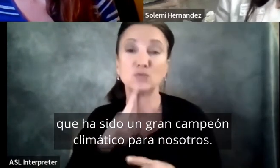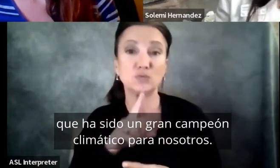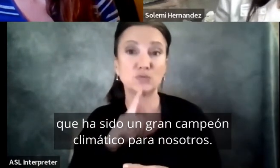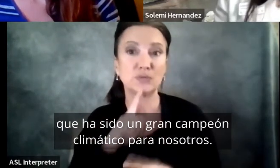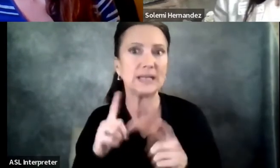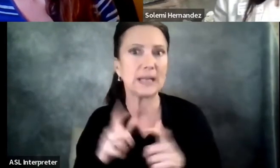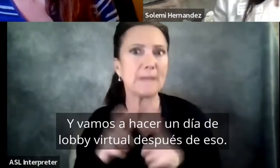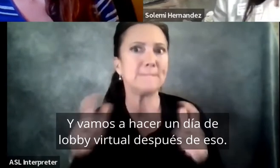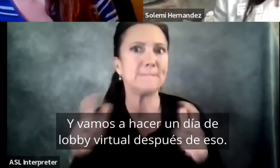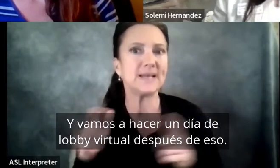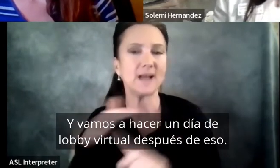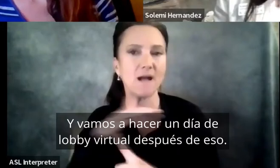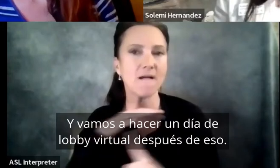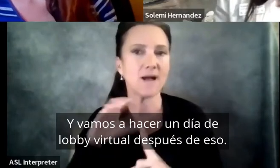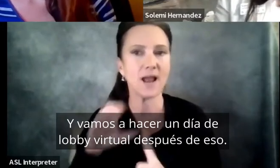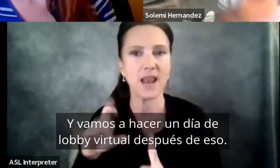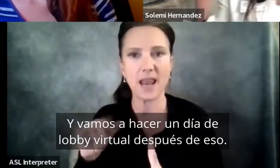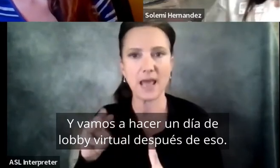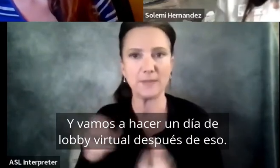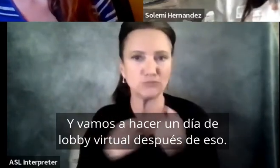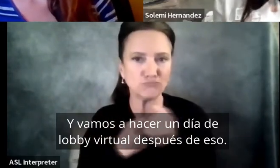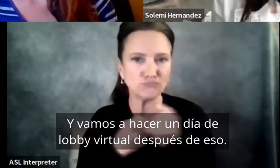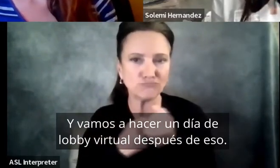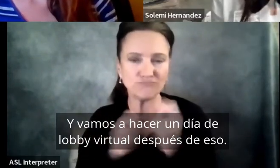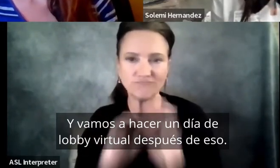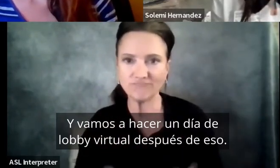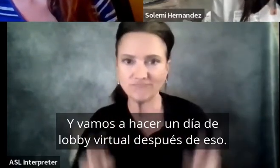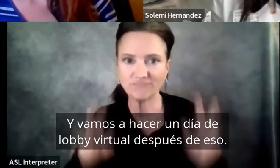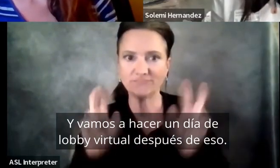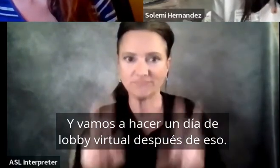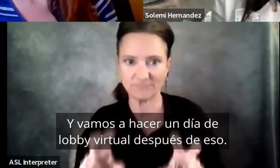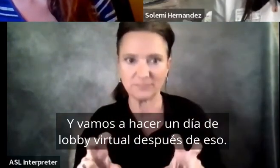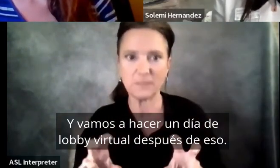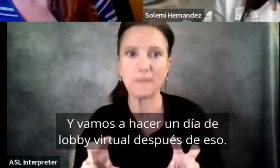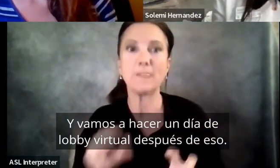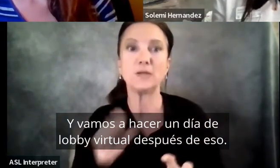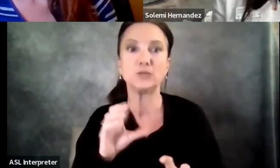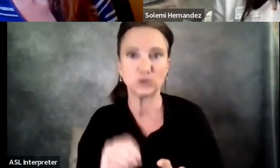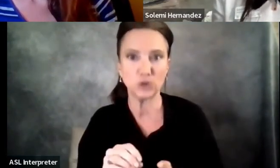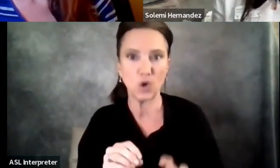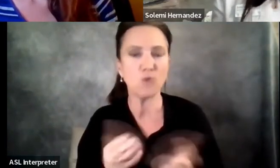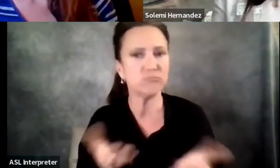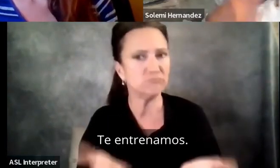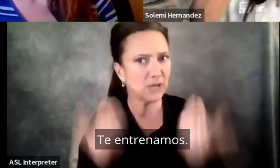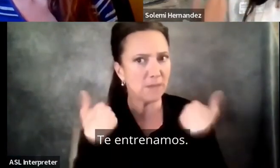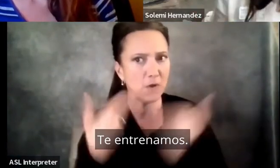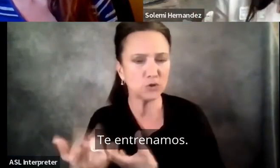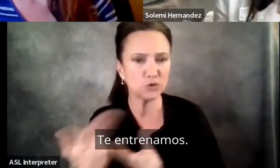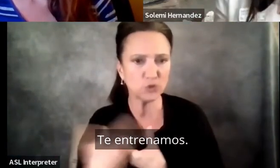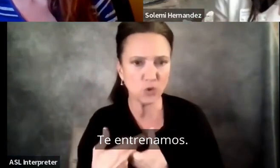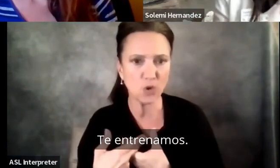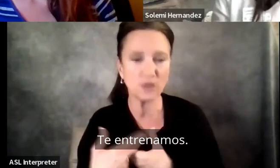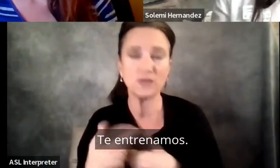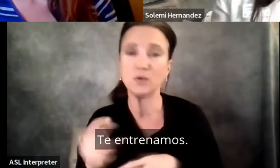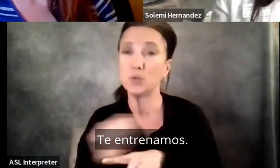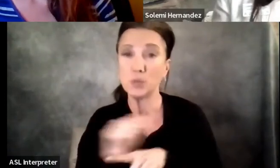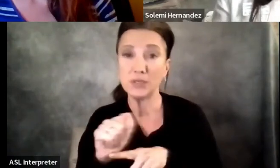for us. And we're going to do a virtual lobby day after that. We trained